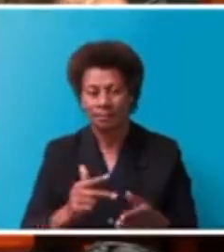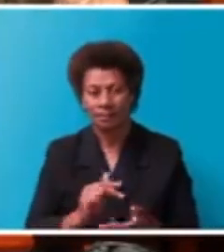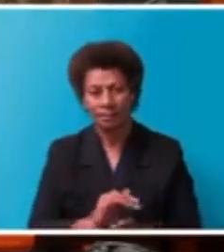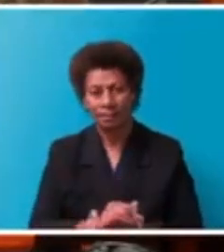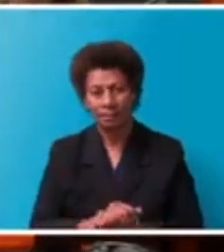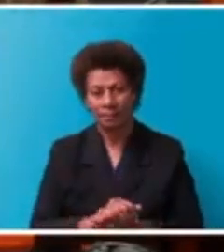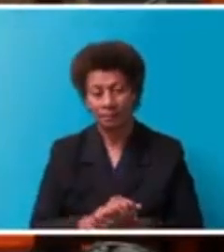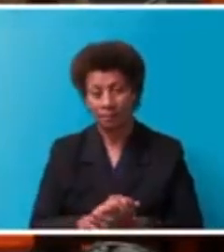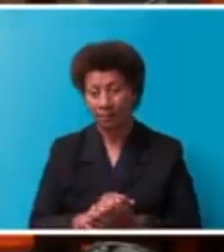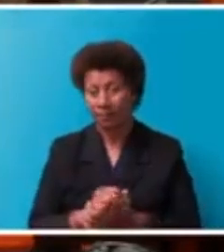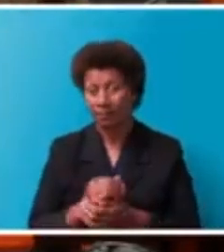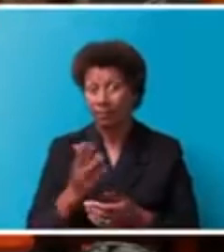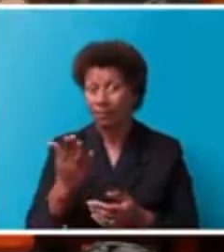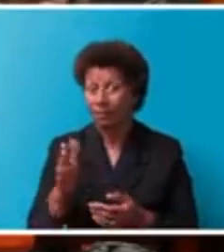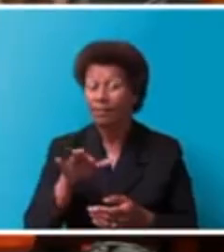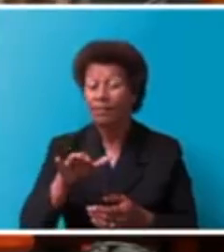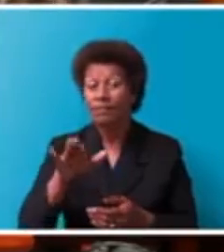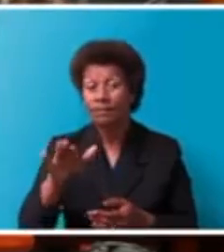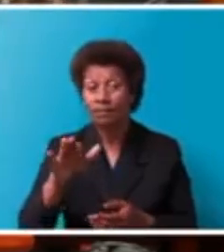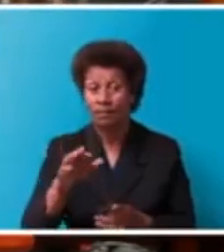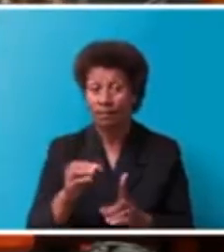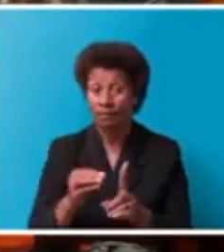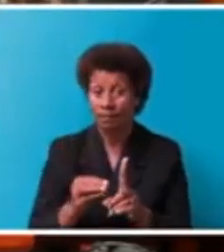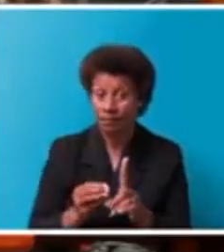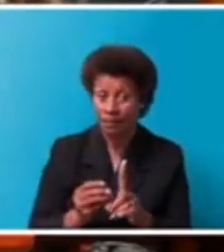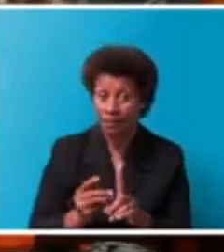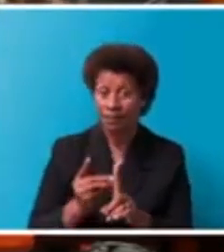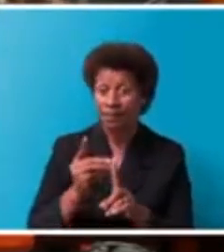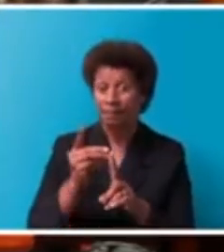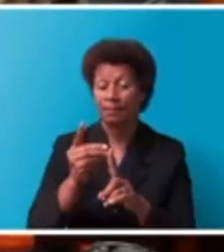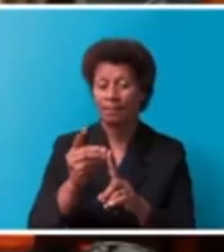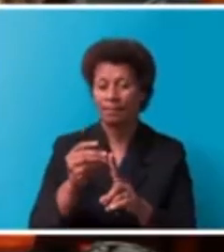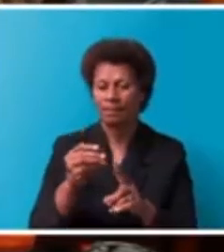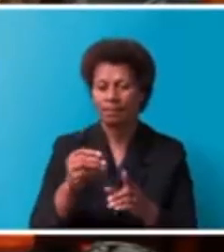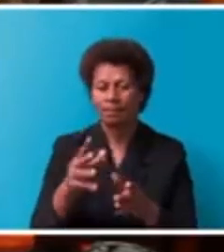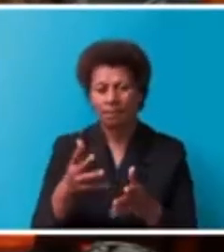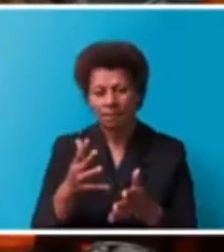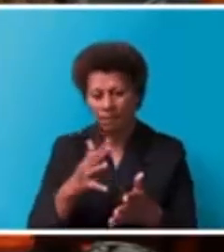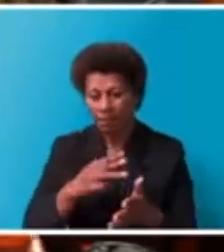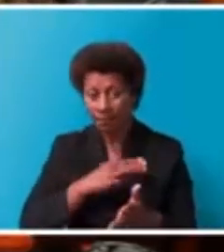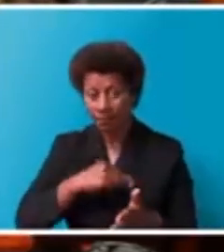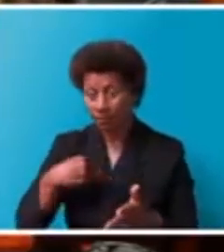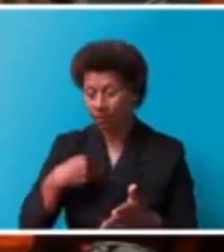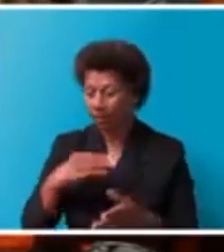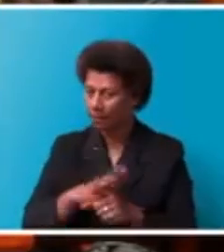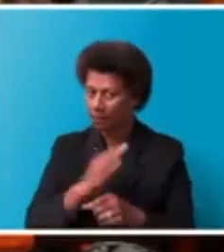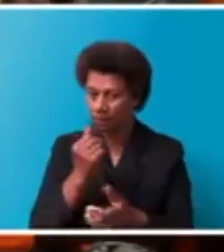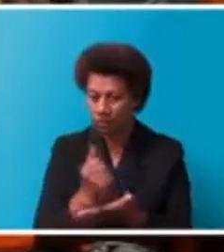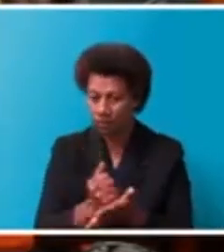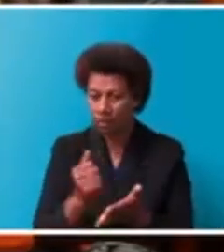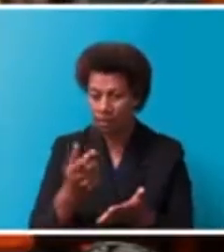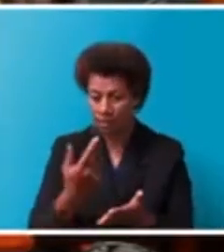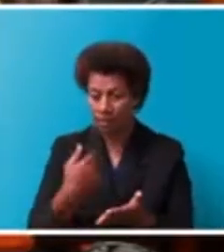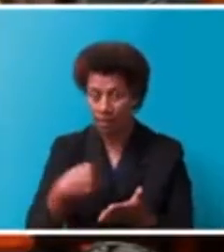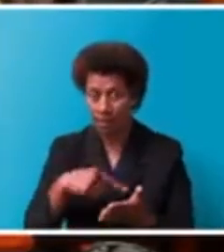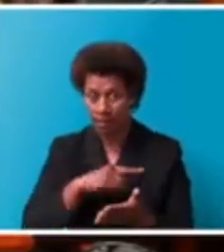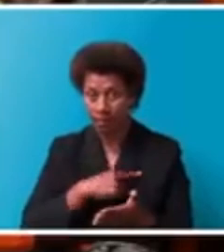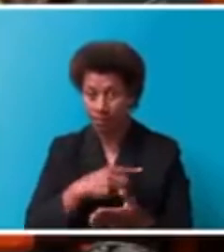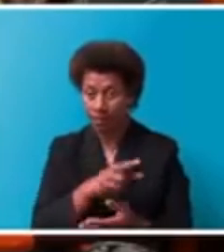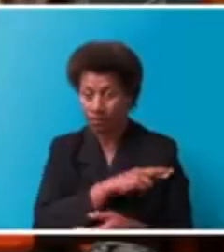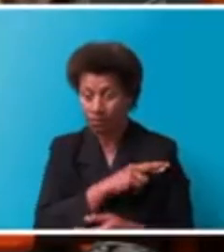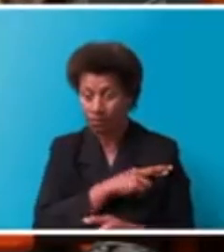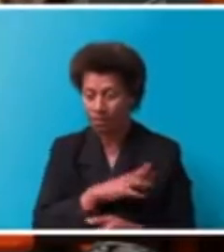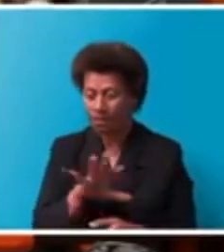terms of future development, the Ministry will ensure that every inch of land under our responsibility must be